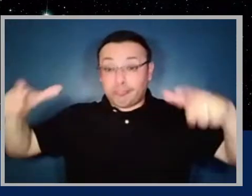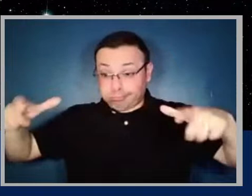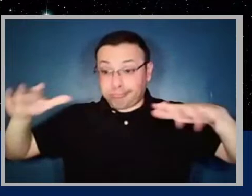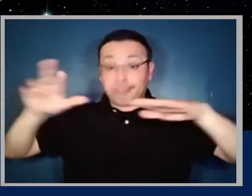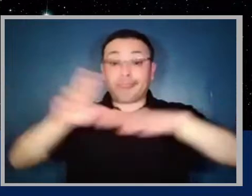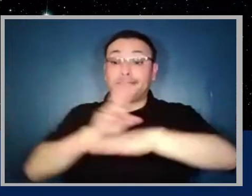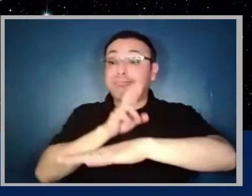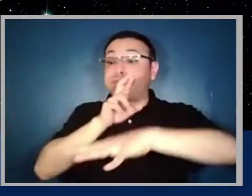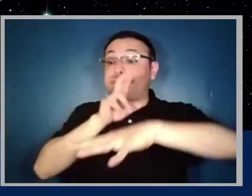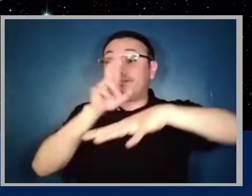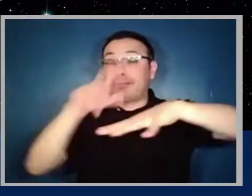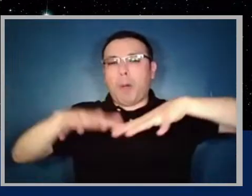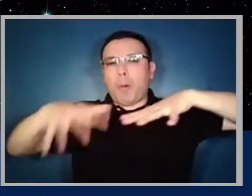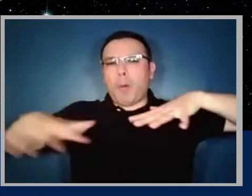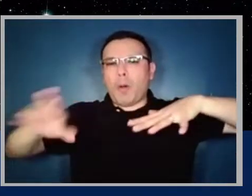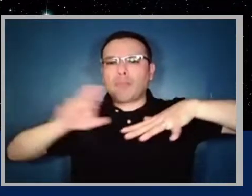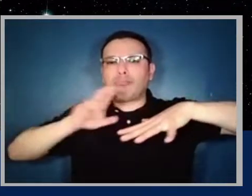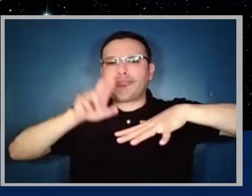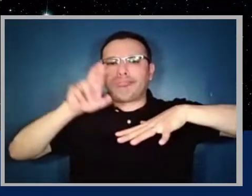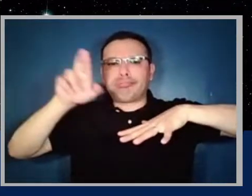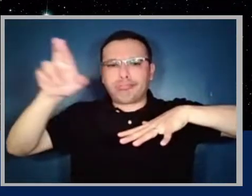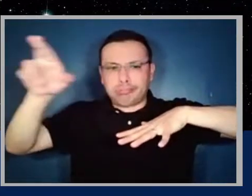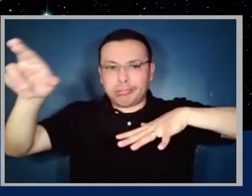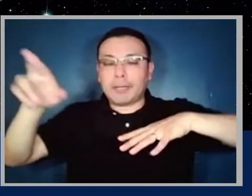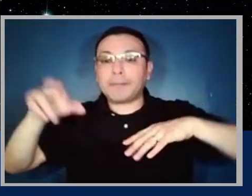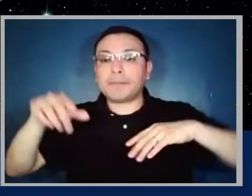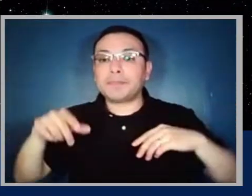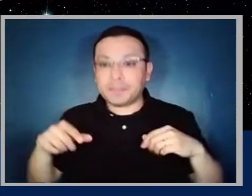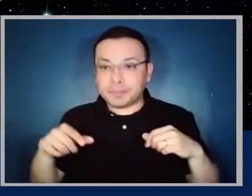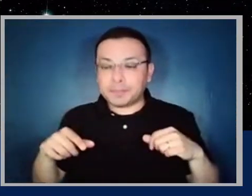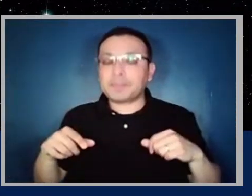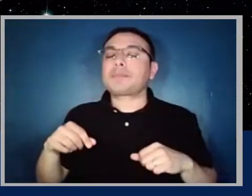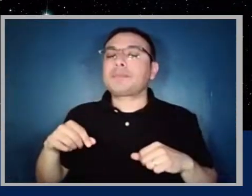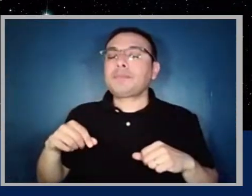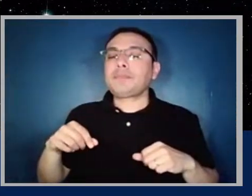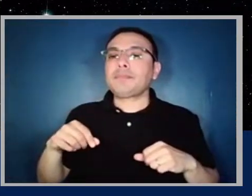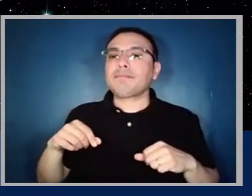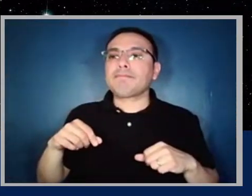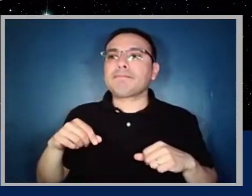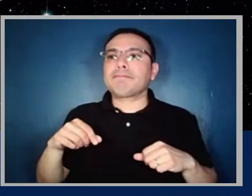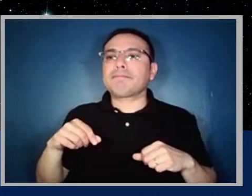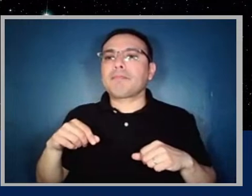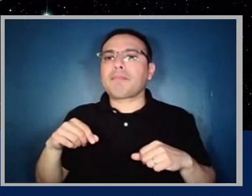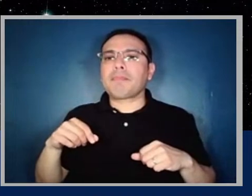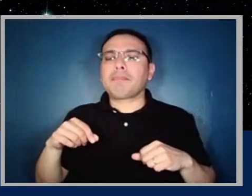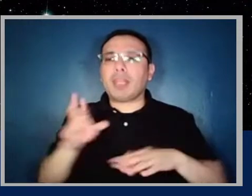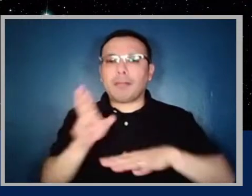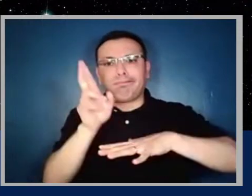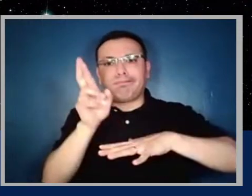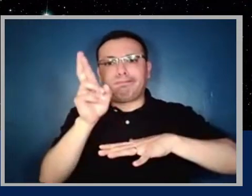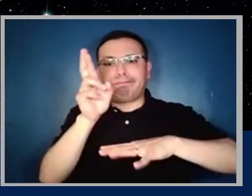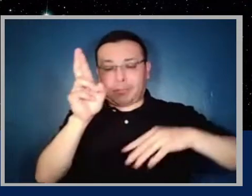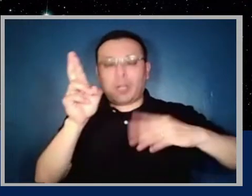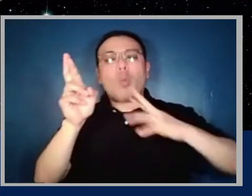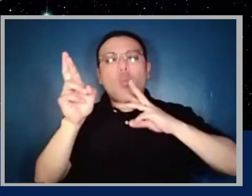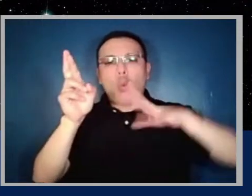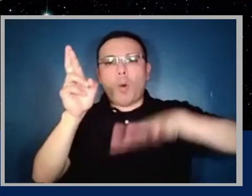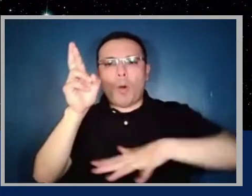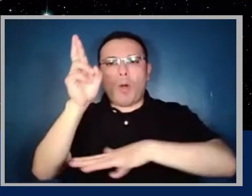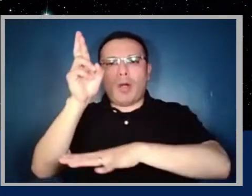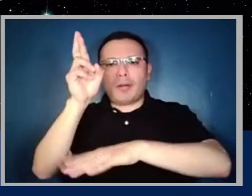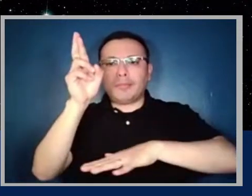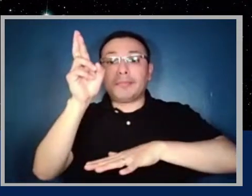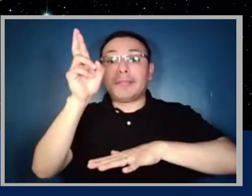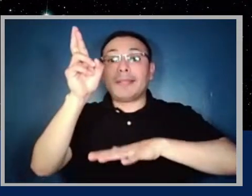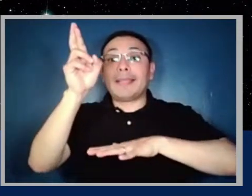up that big hard, like I'm going to say the hardest part, clearly lots of hard parts, but we're over the water for most of that time, right? Mm-hmm. And then once you get